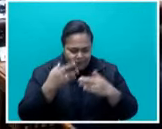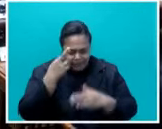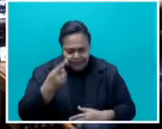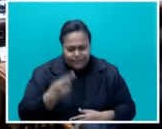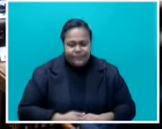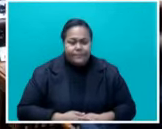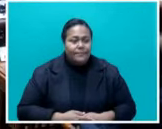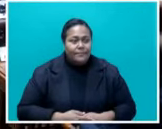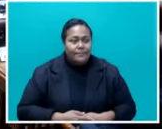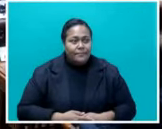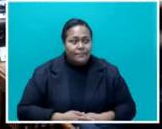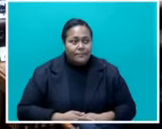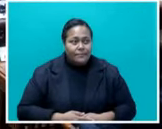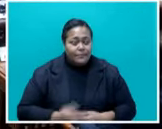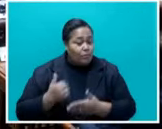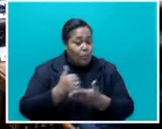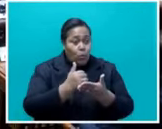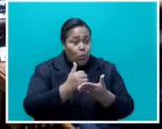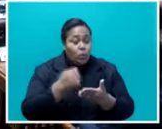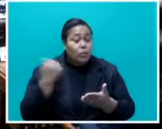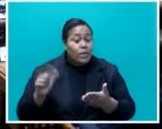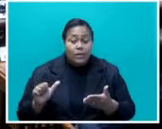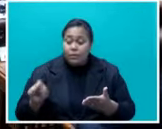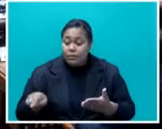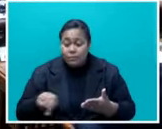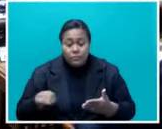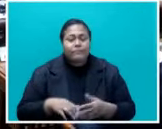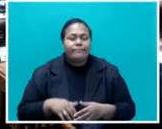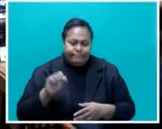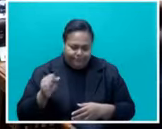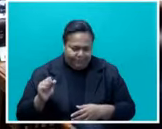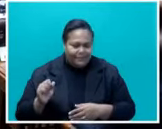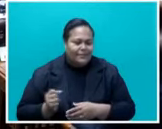Is there a seconder? Honourable Speaker, sir, I beg to second the motion.